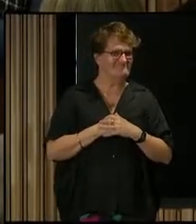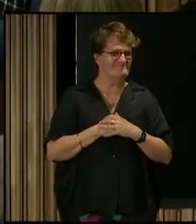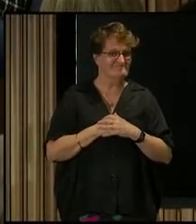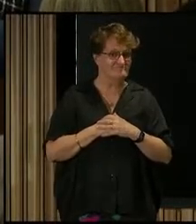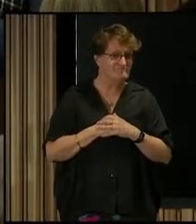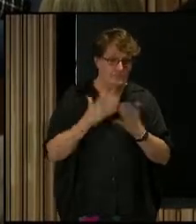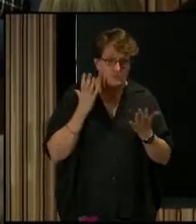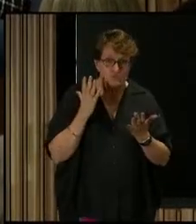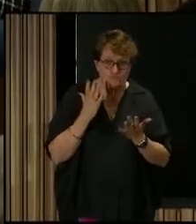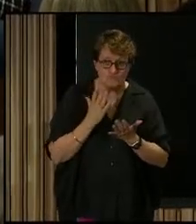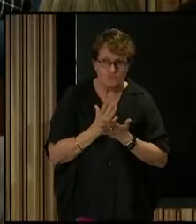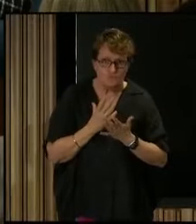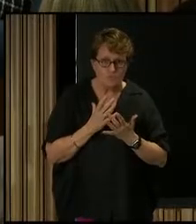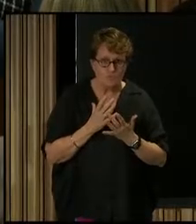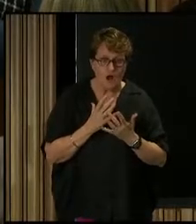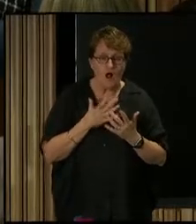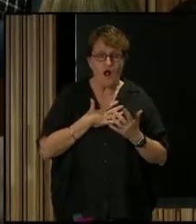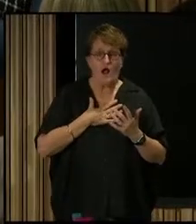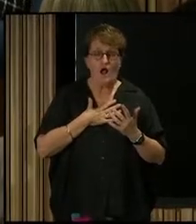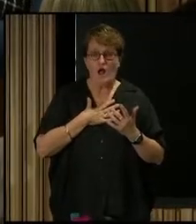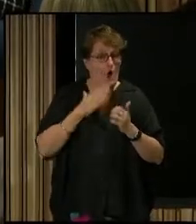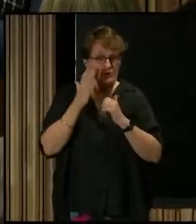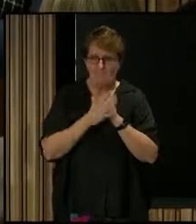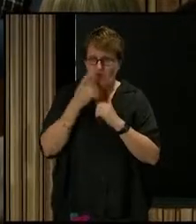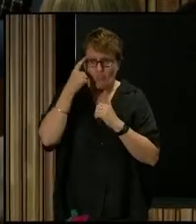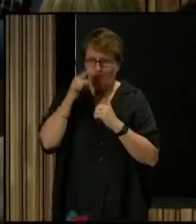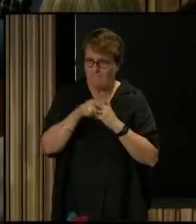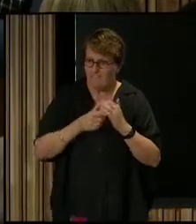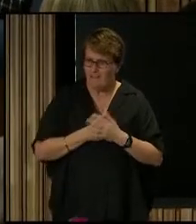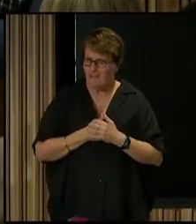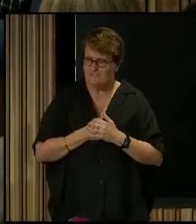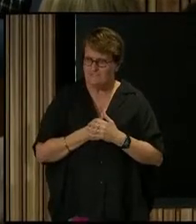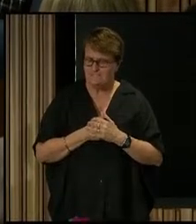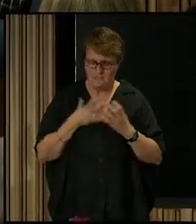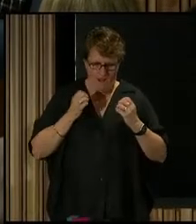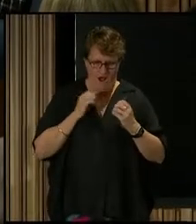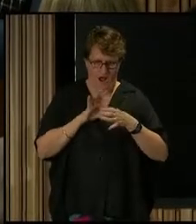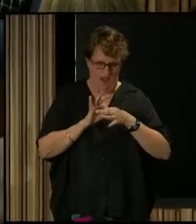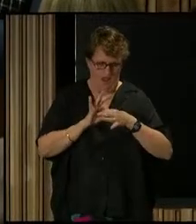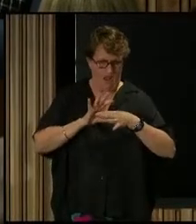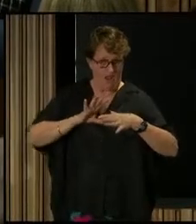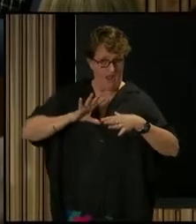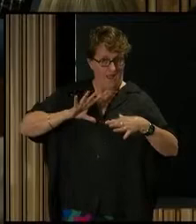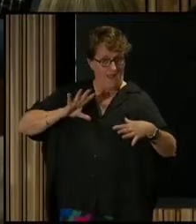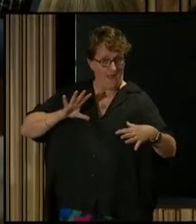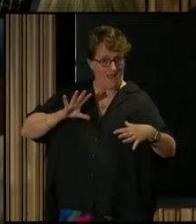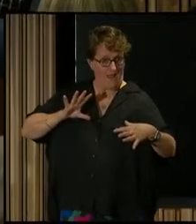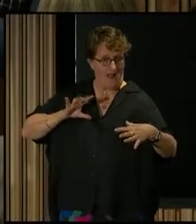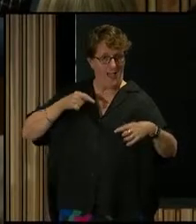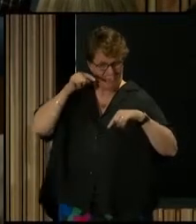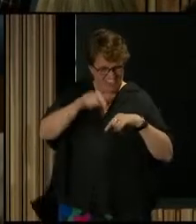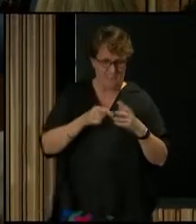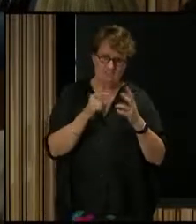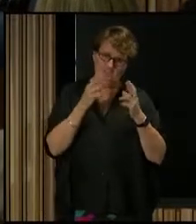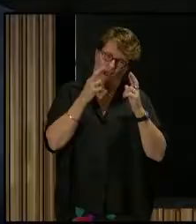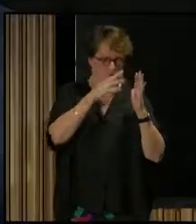but actually, I was like, I would have never gone there. But because I let go of the reins and I said, look, this is what I hope for,